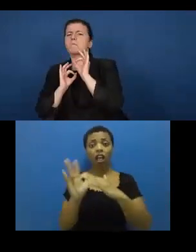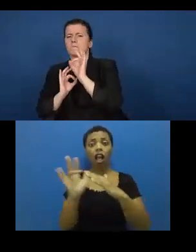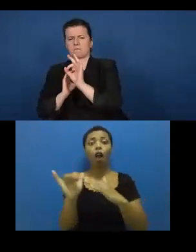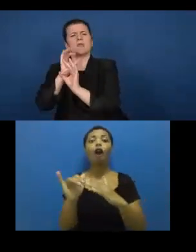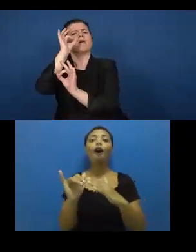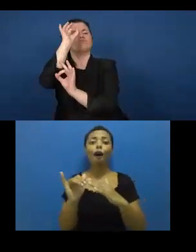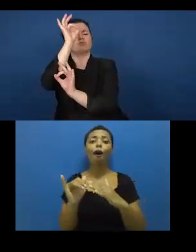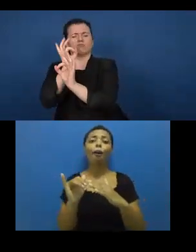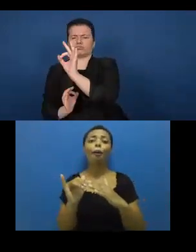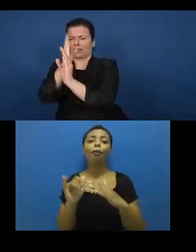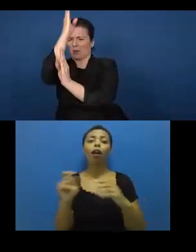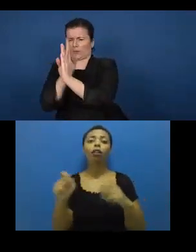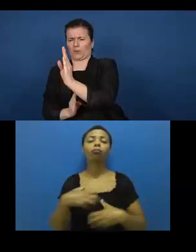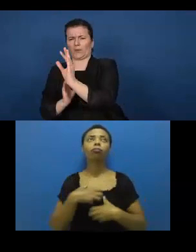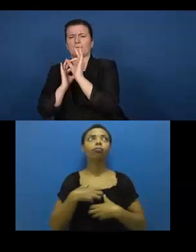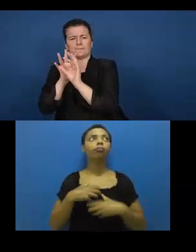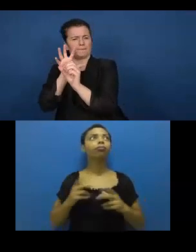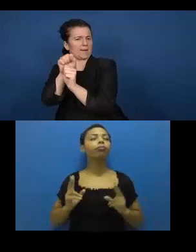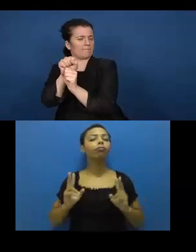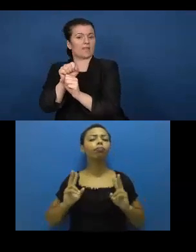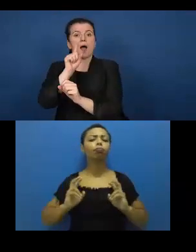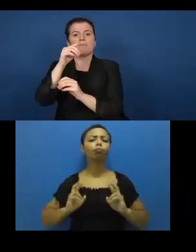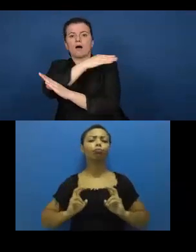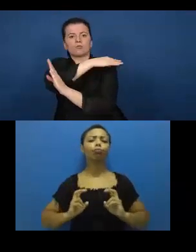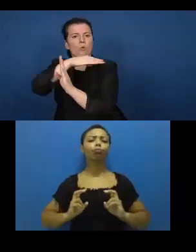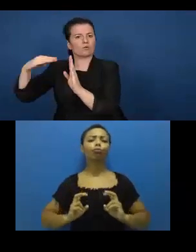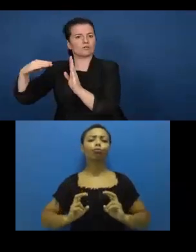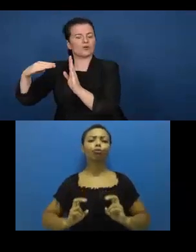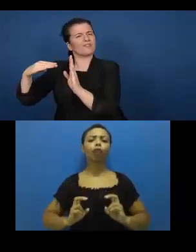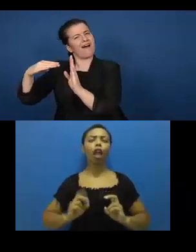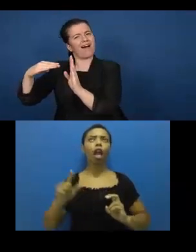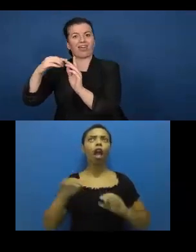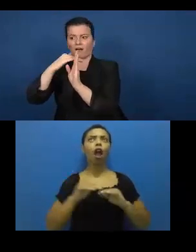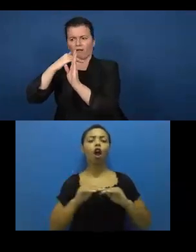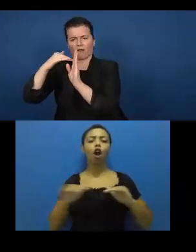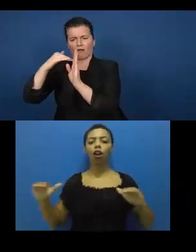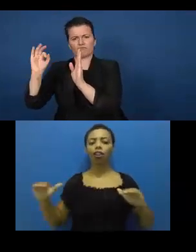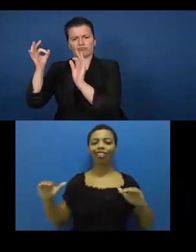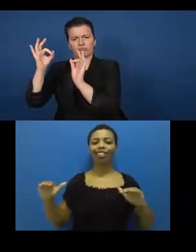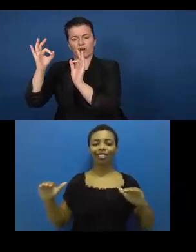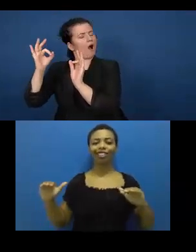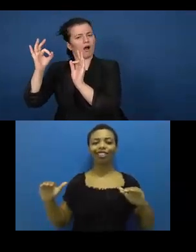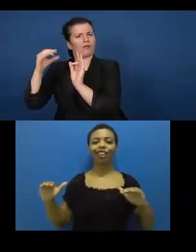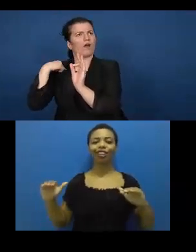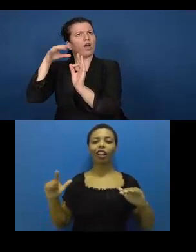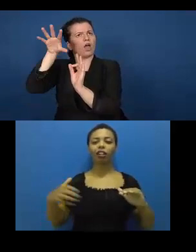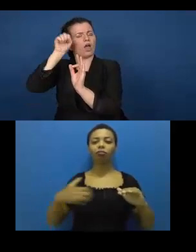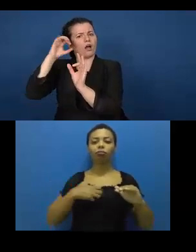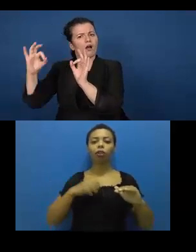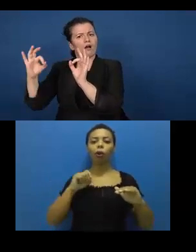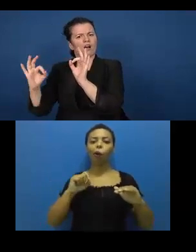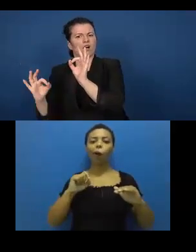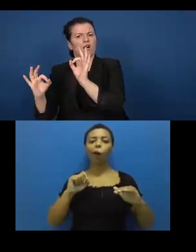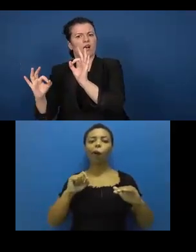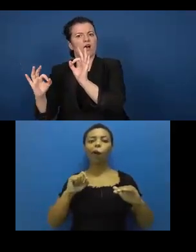it also. For the horizontal direction, this felt a little bit pointed downwards.